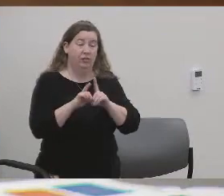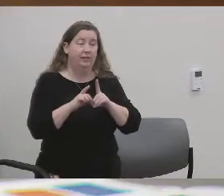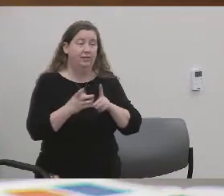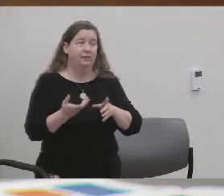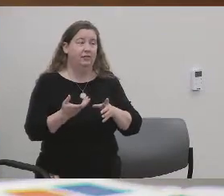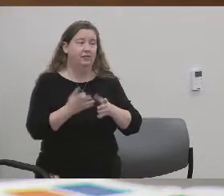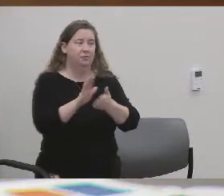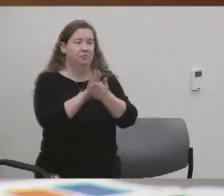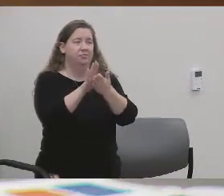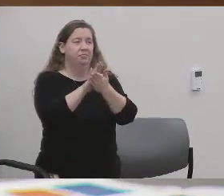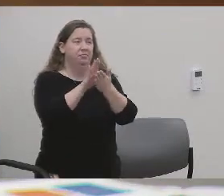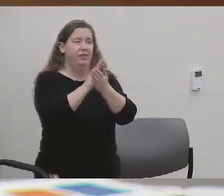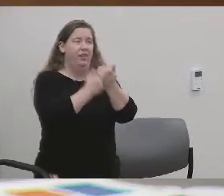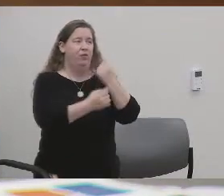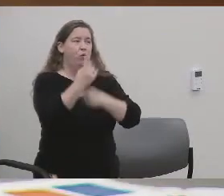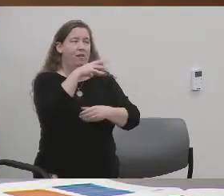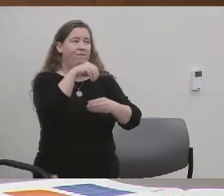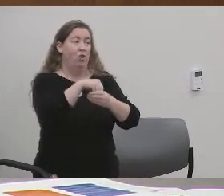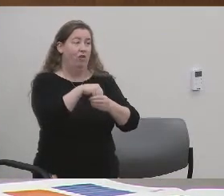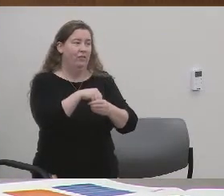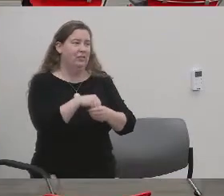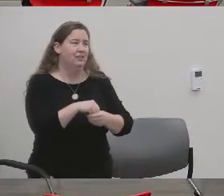kudos to everybody that's involved here.